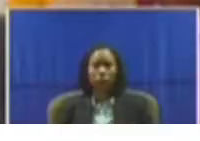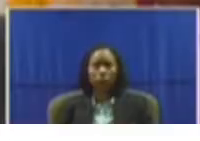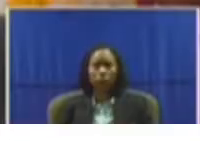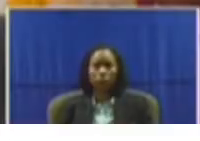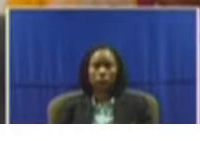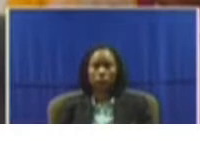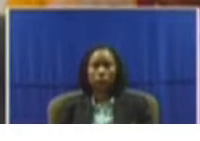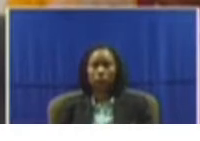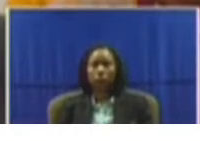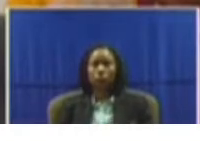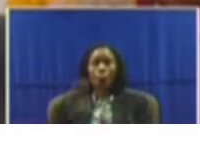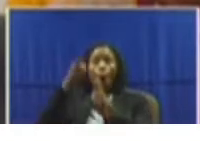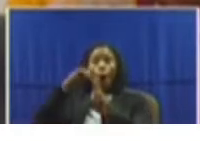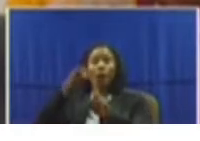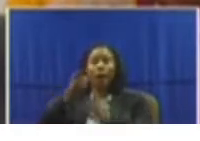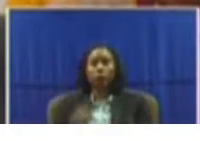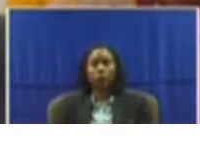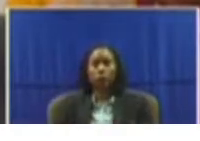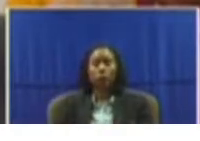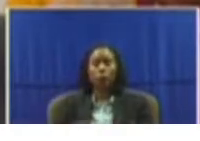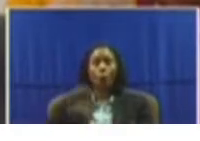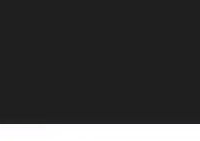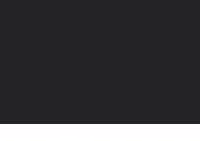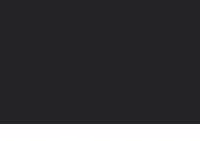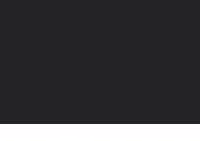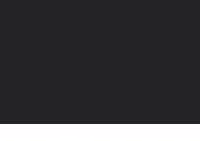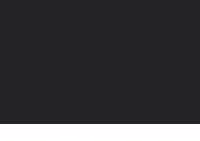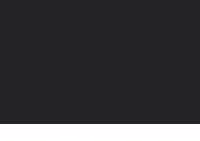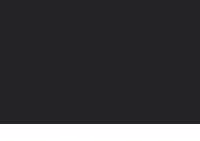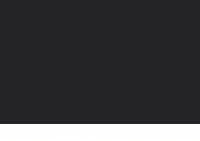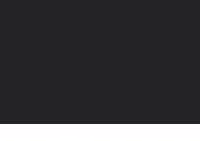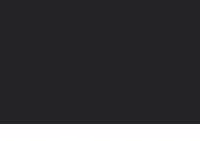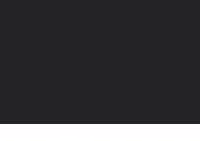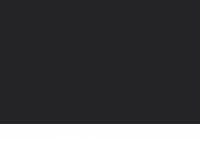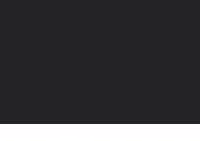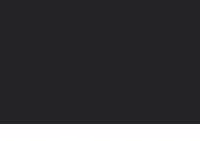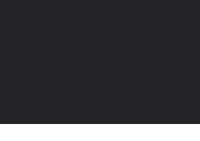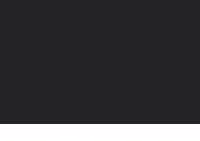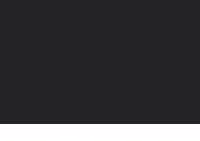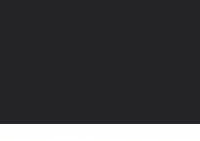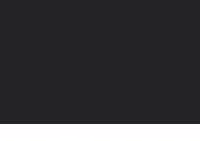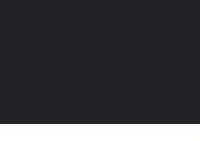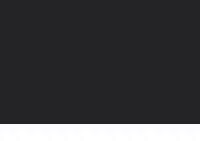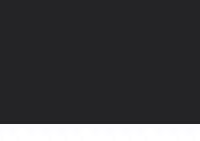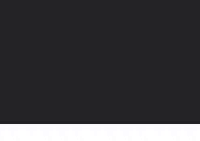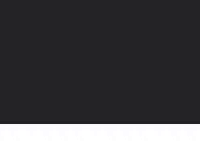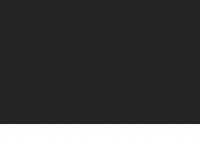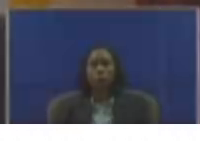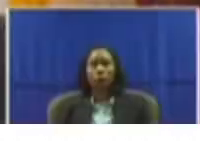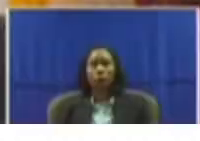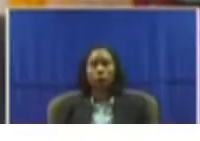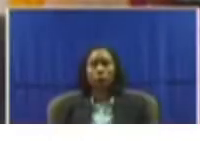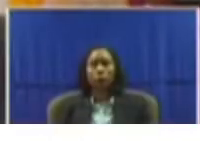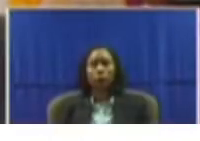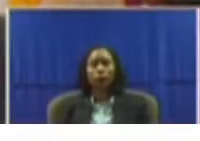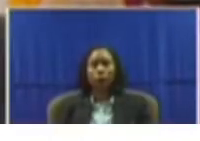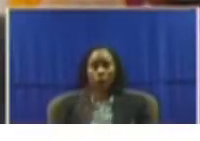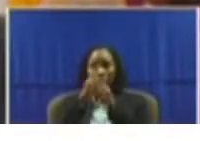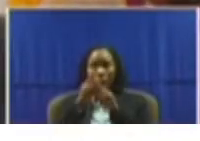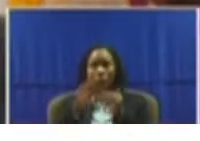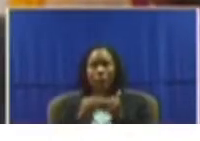Order, yes, point of order. A point of order. Yes, Sisi, I recognize you. Honorable member. No,